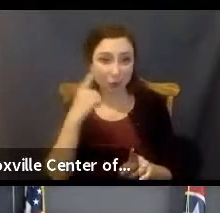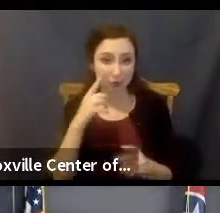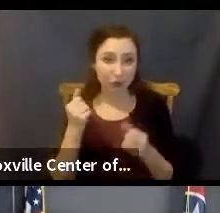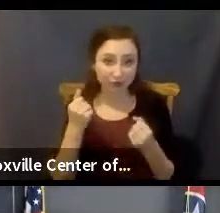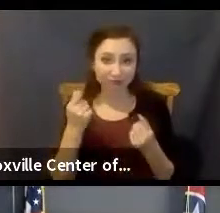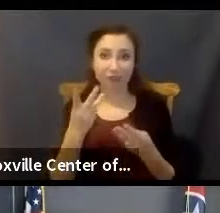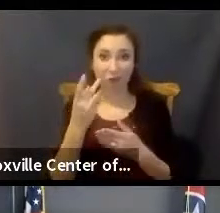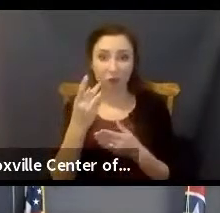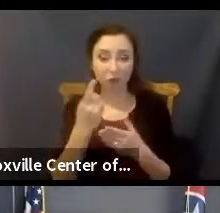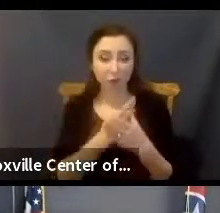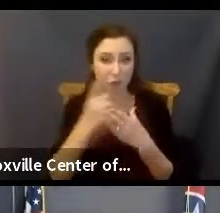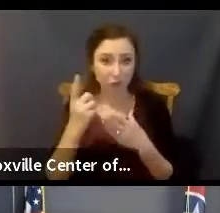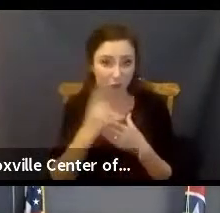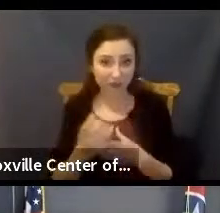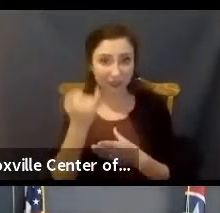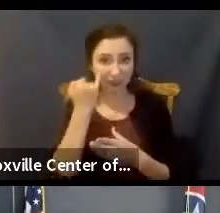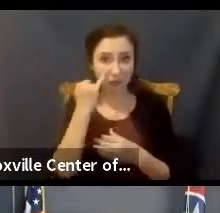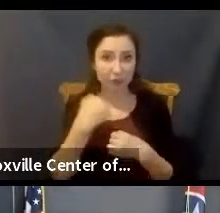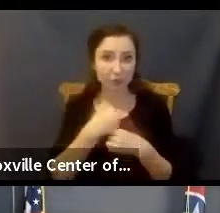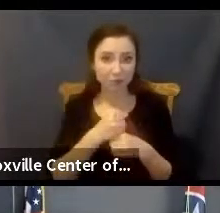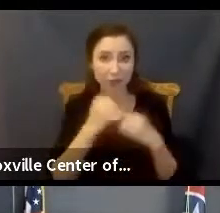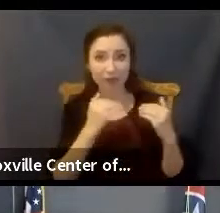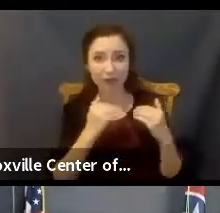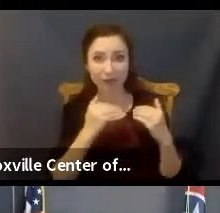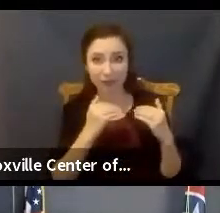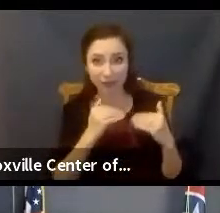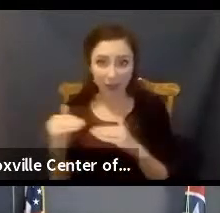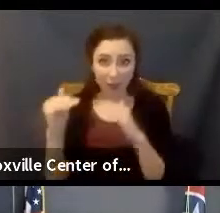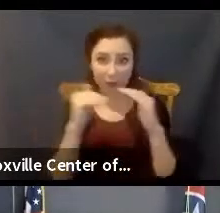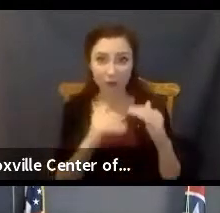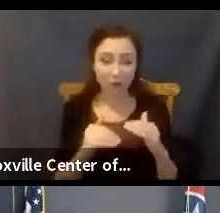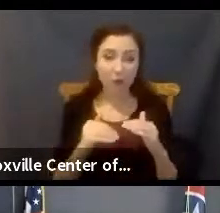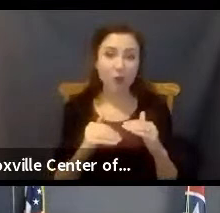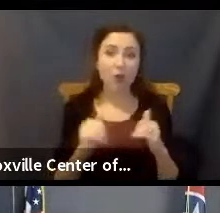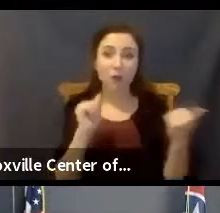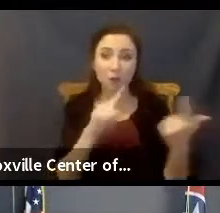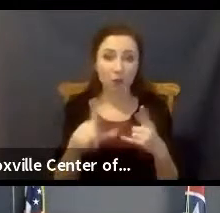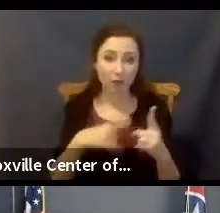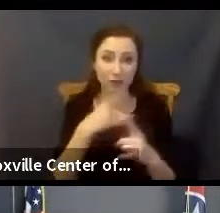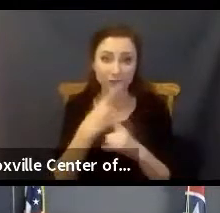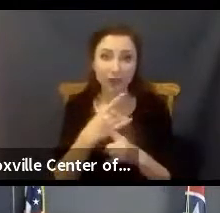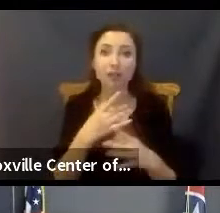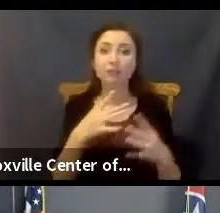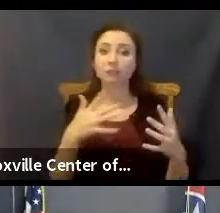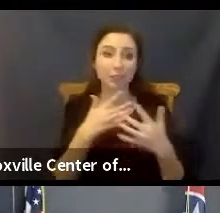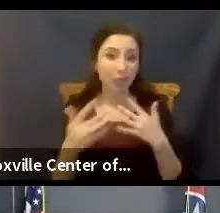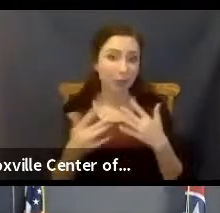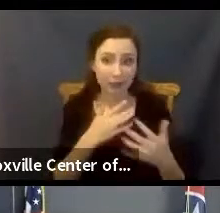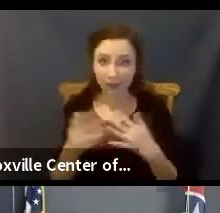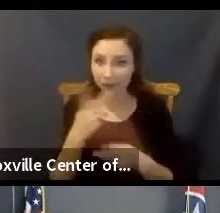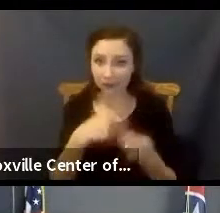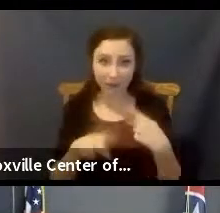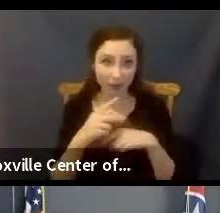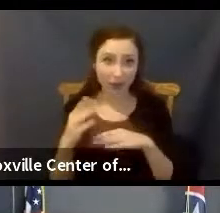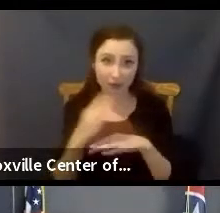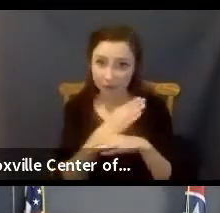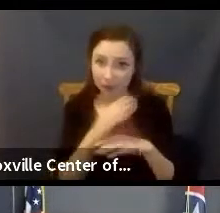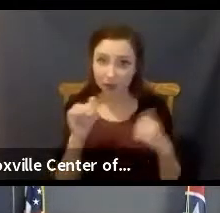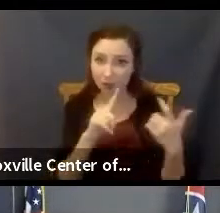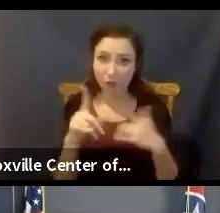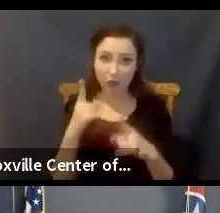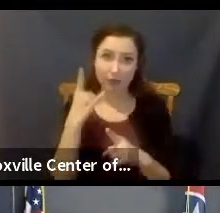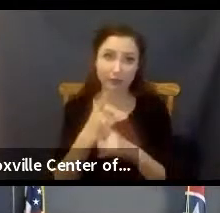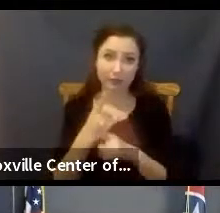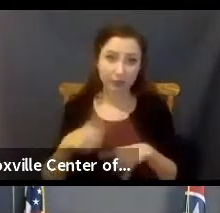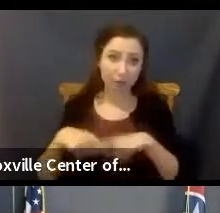several weeks, if we just make it equitable across the board, all alcohol, whatever type of establishment, all alcohol